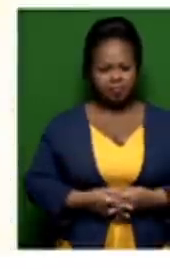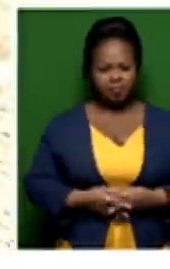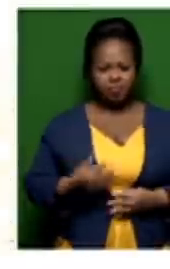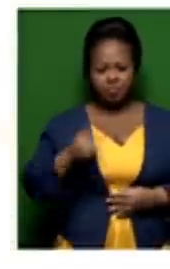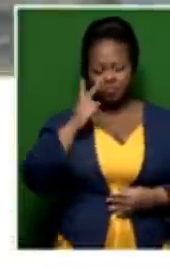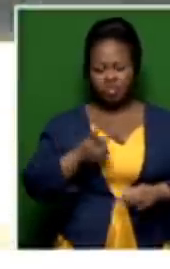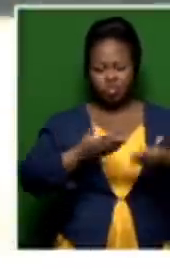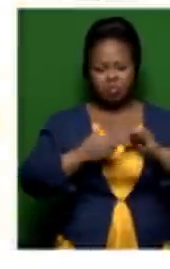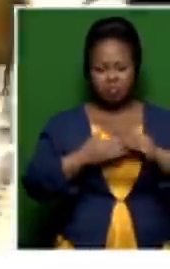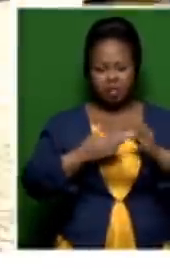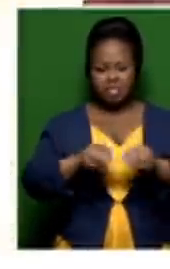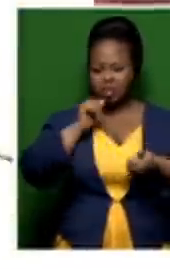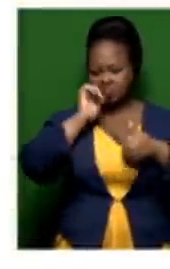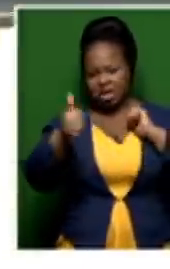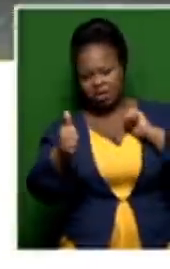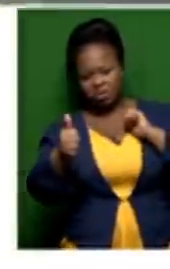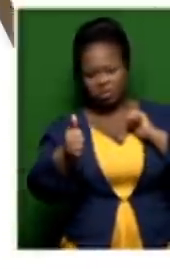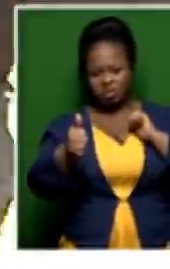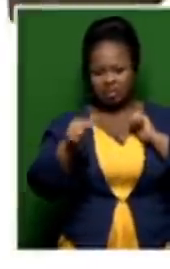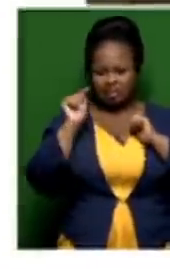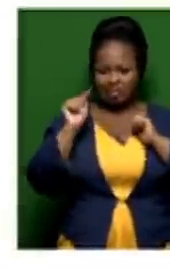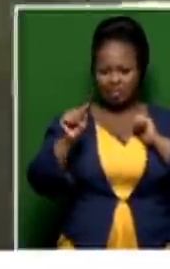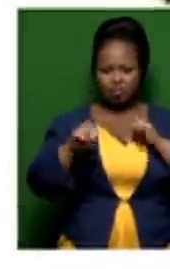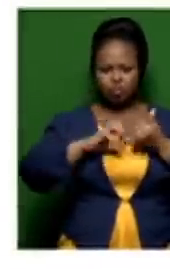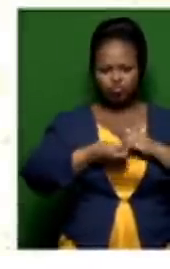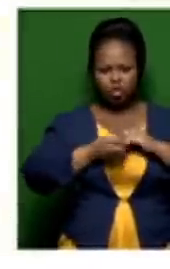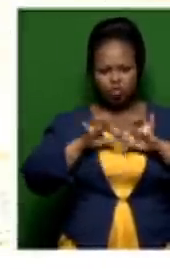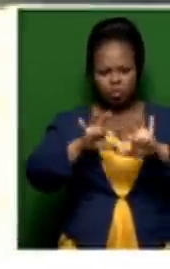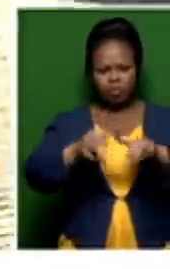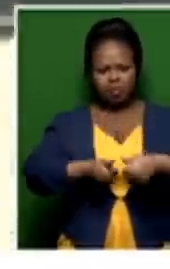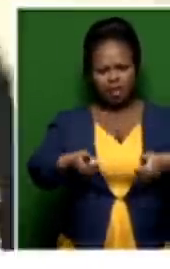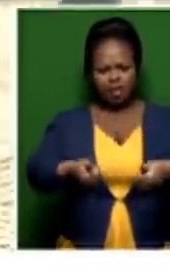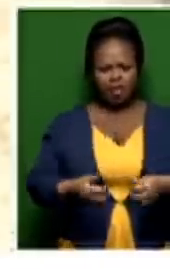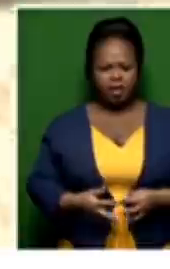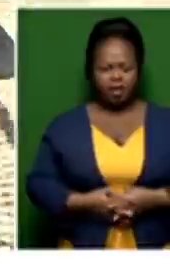You see residents running towards that direction, trying to be pushed back